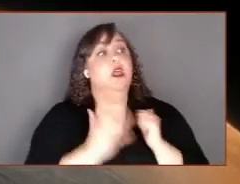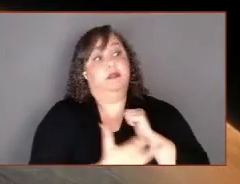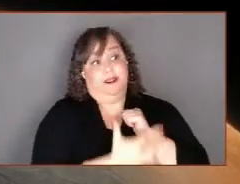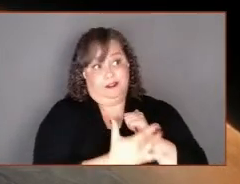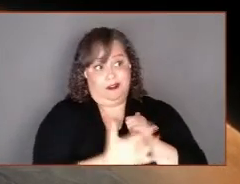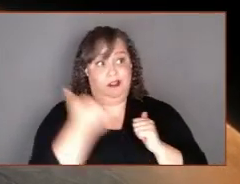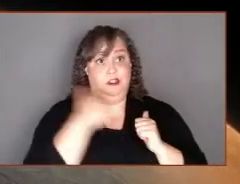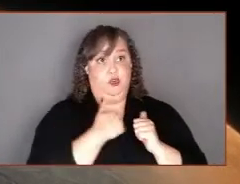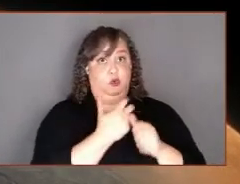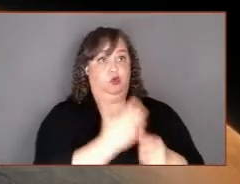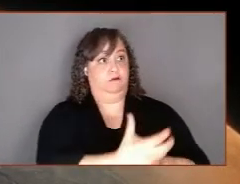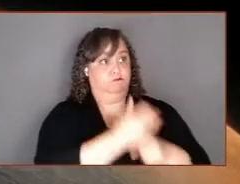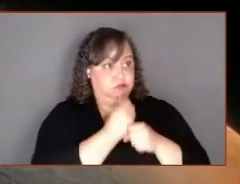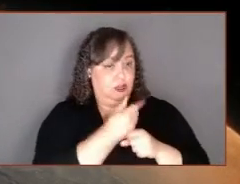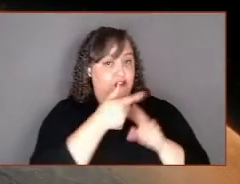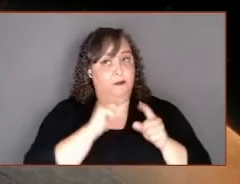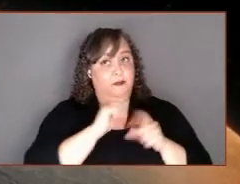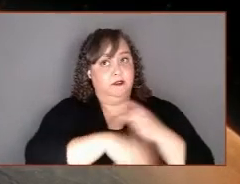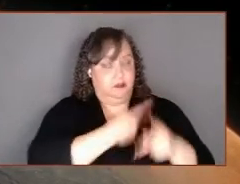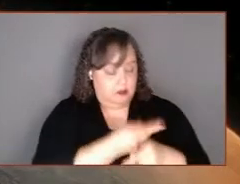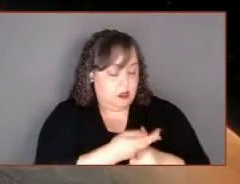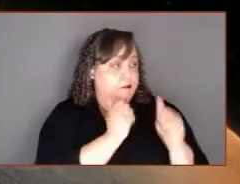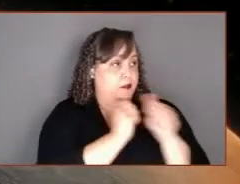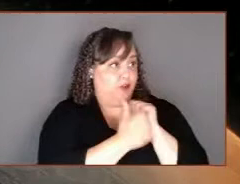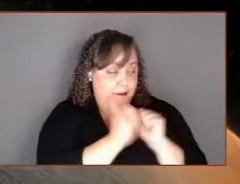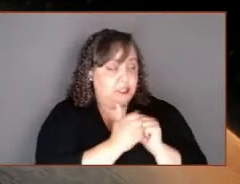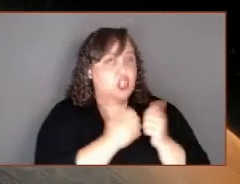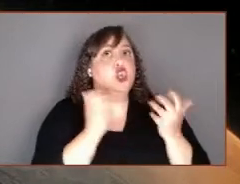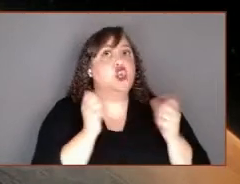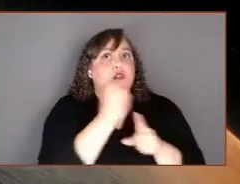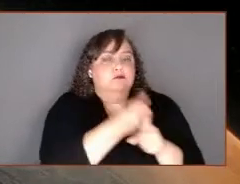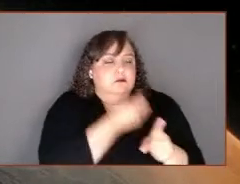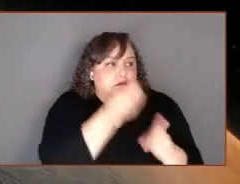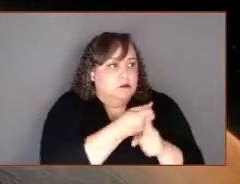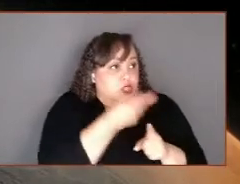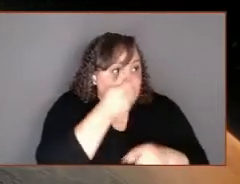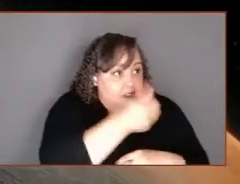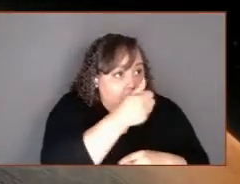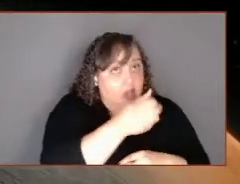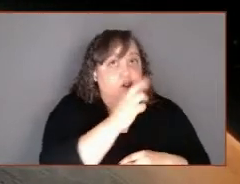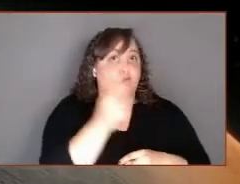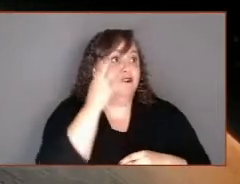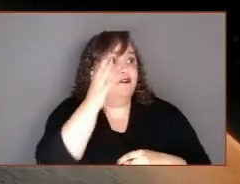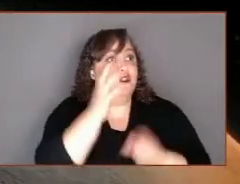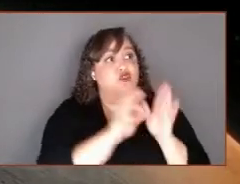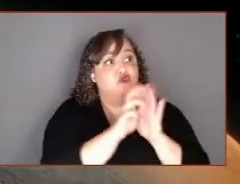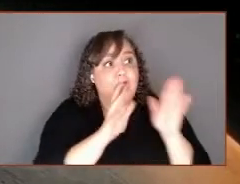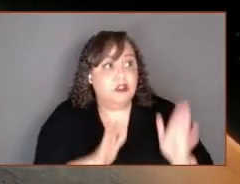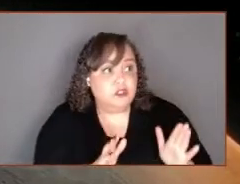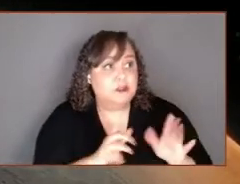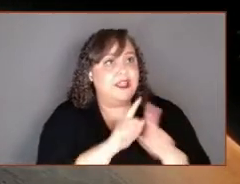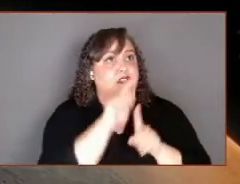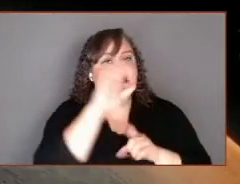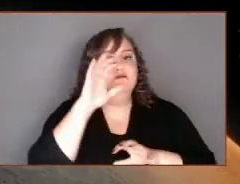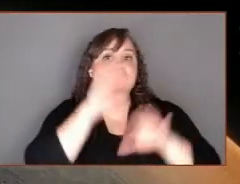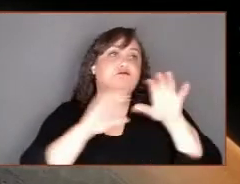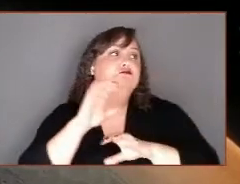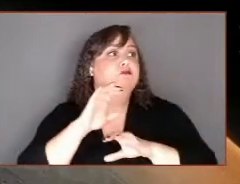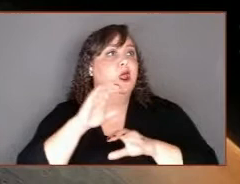Mars Ice and Prospecting Challenge, could directly impact you and other future astronauts as you explore the moon, as you explore